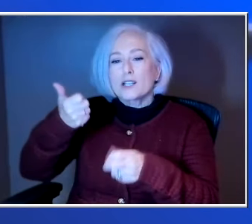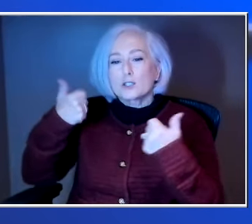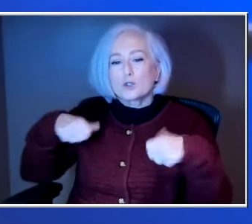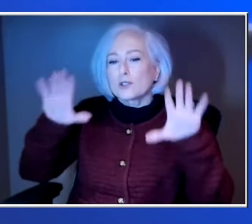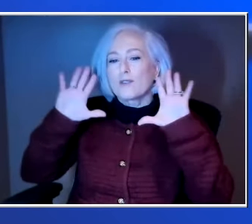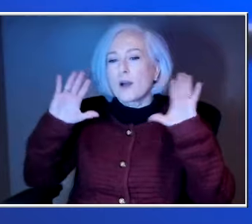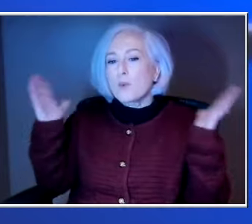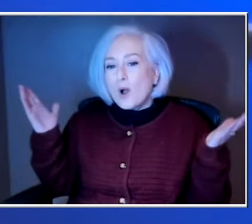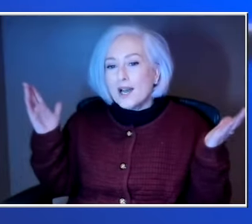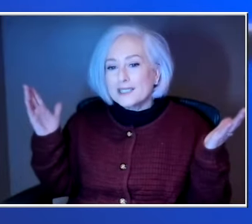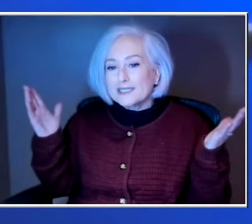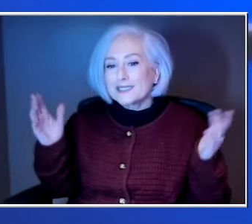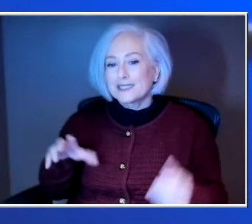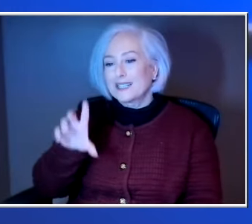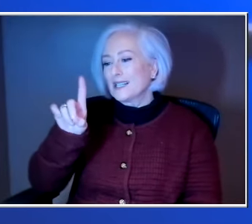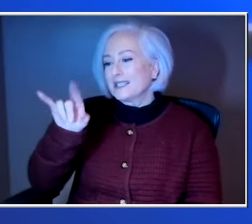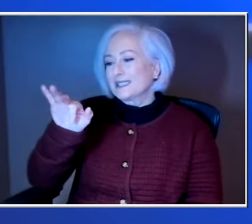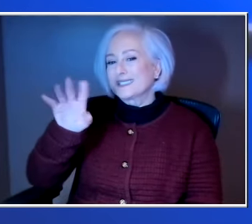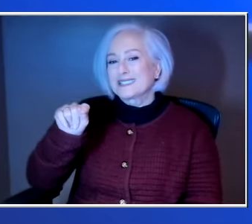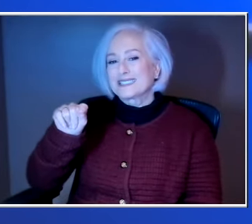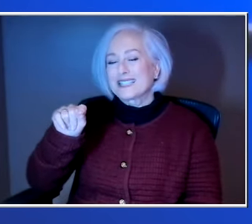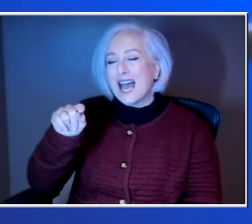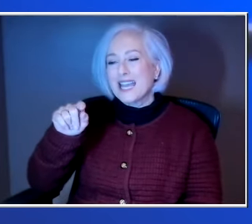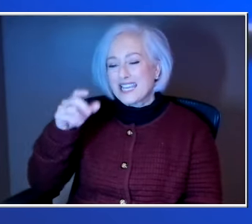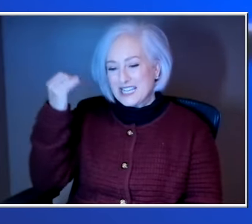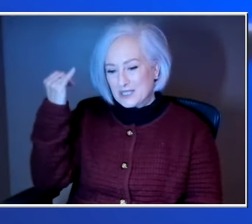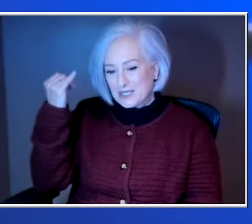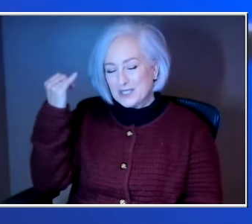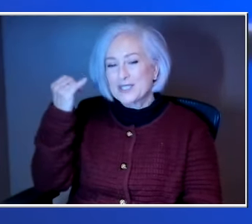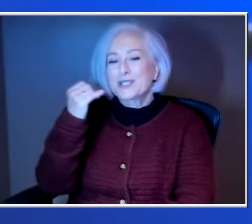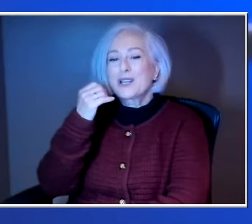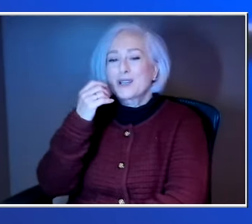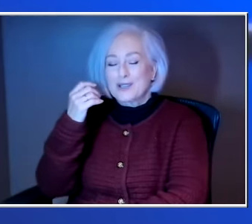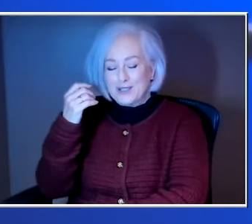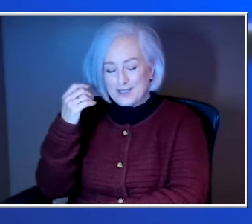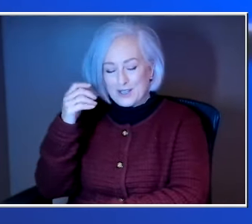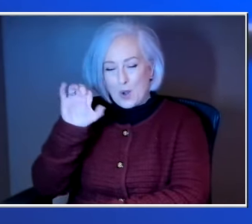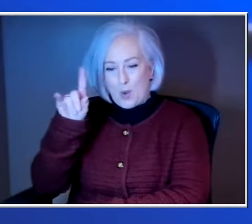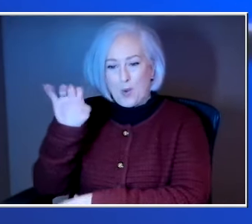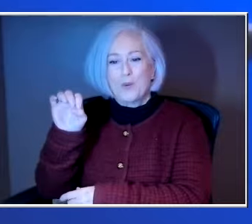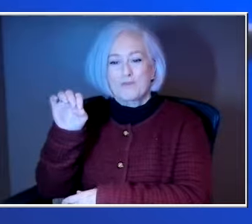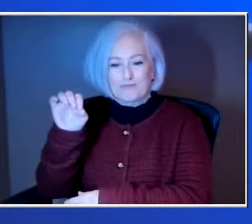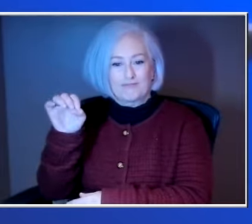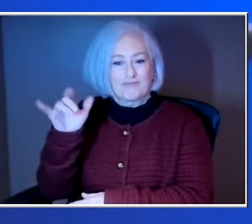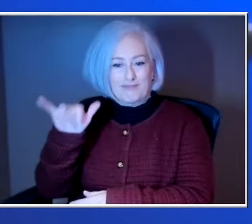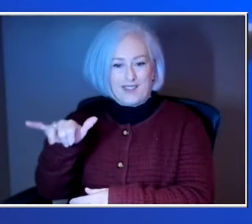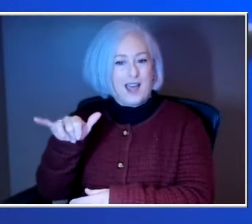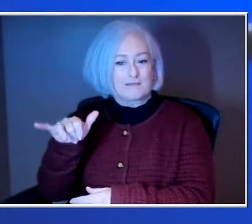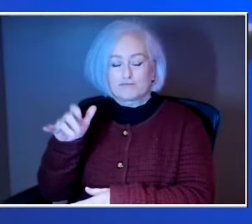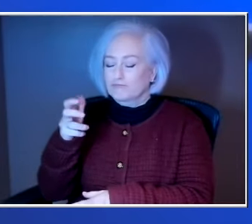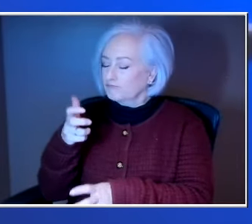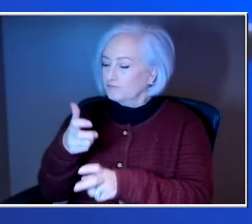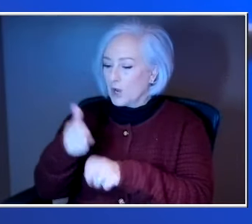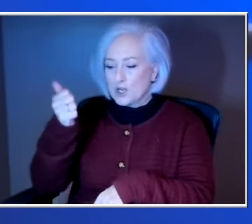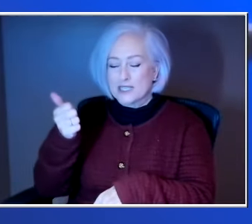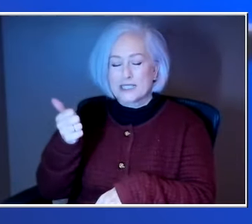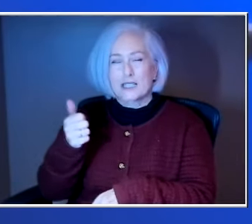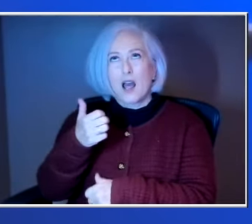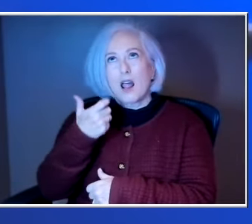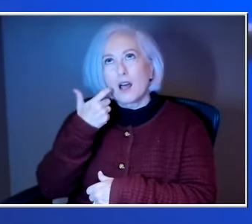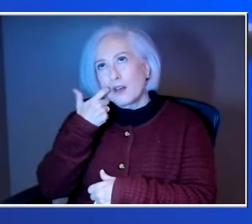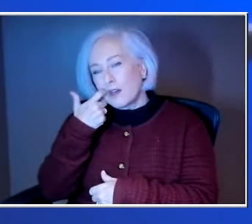Diet Coke was hardest thing to give up, to be quite honest. Before surgery, that was really hard. I was huge on that. I've made modifications though,